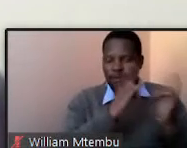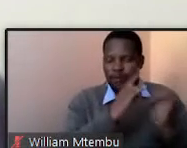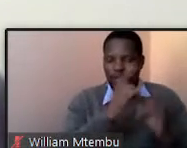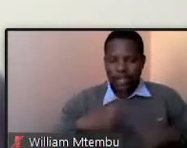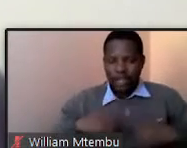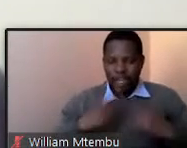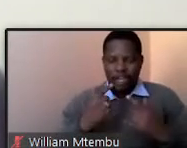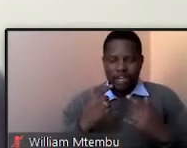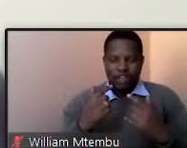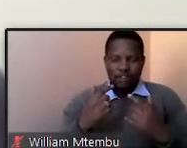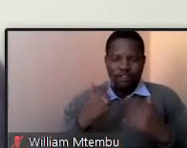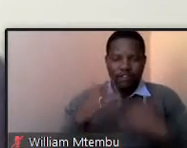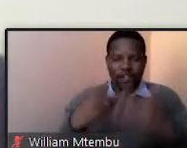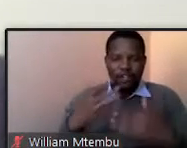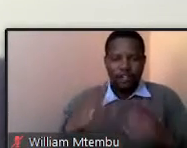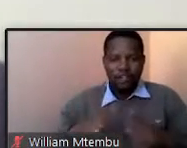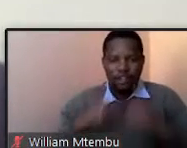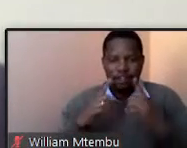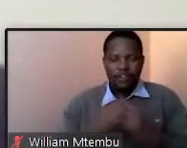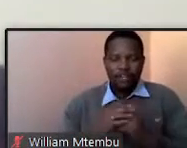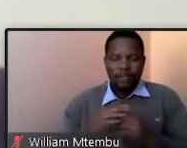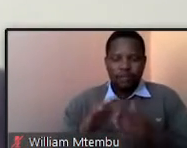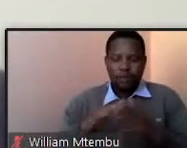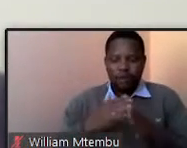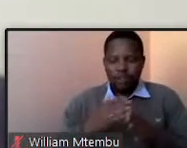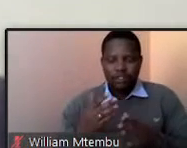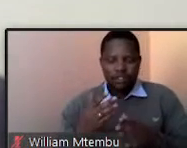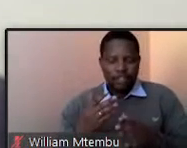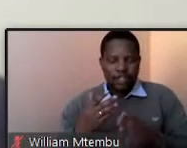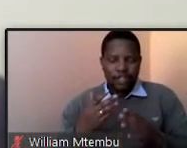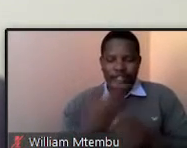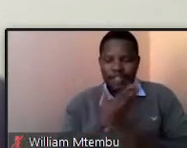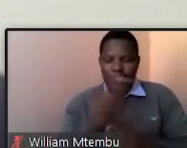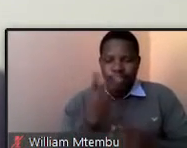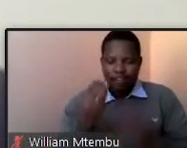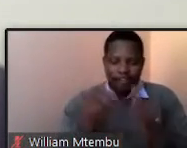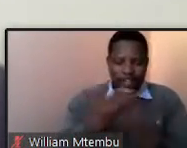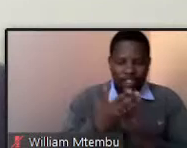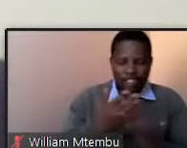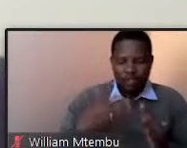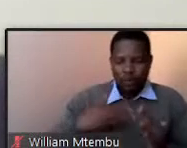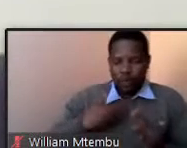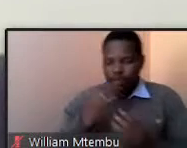access or what they want to eat. So in